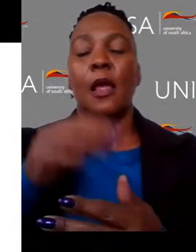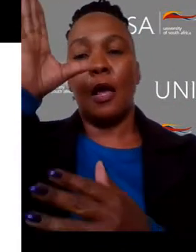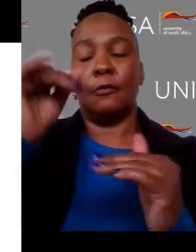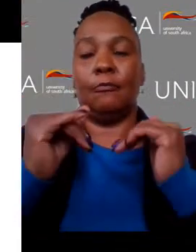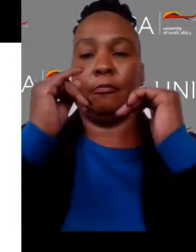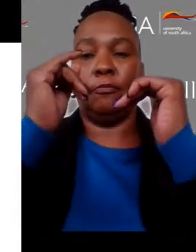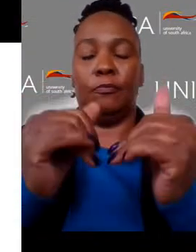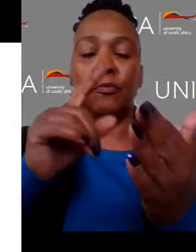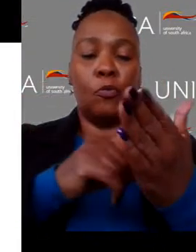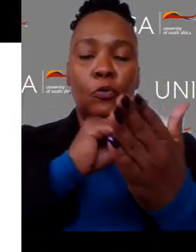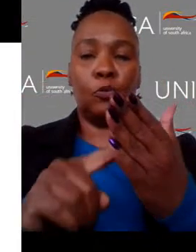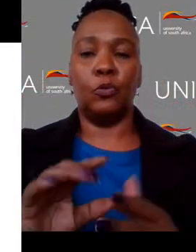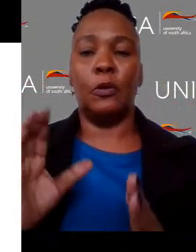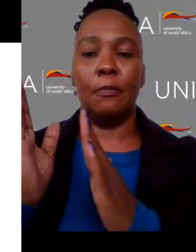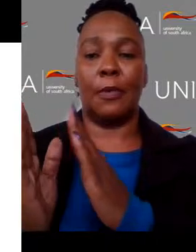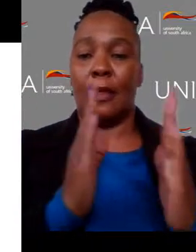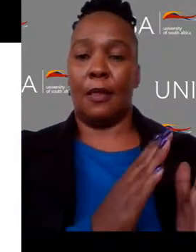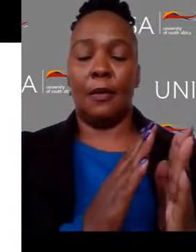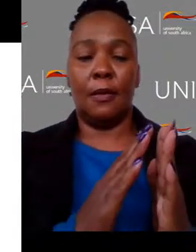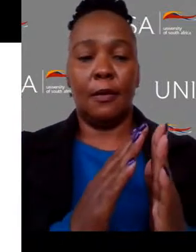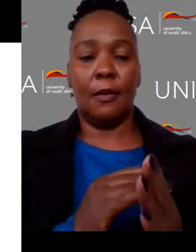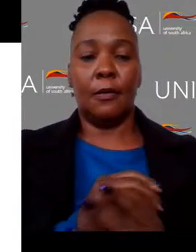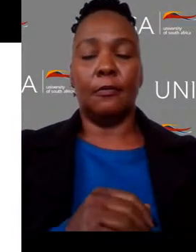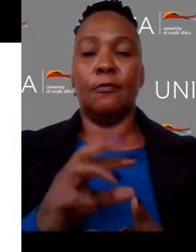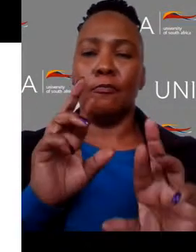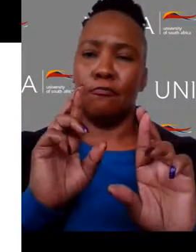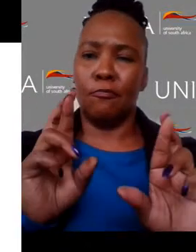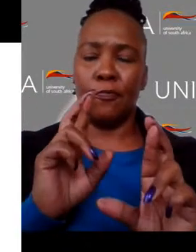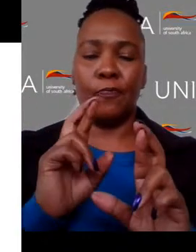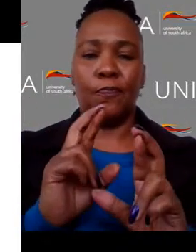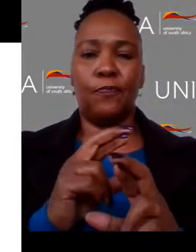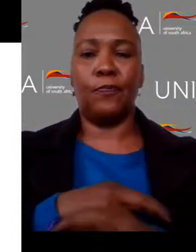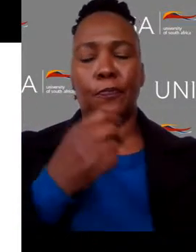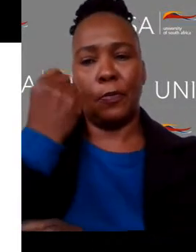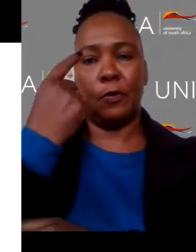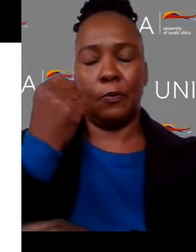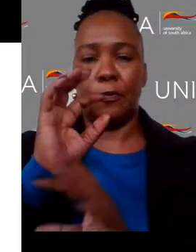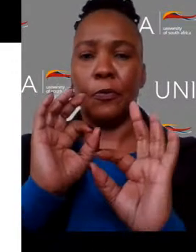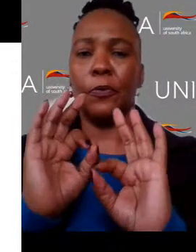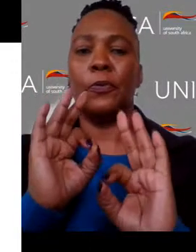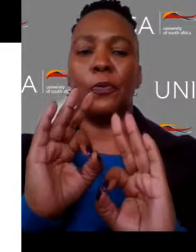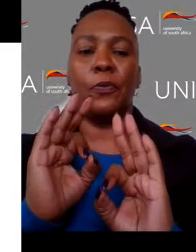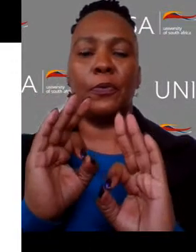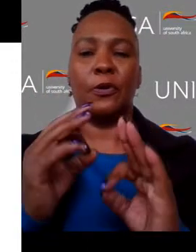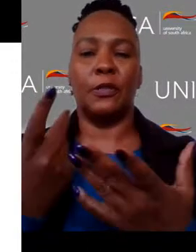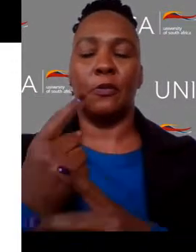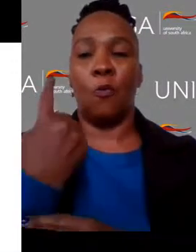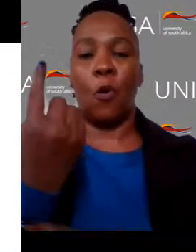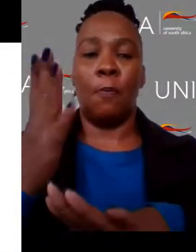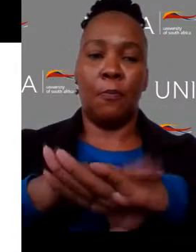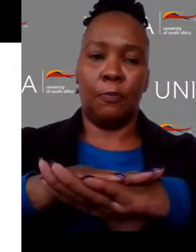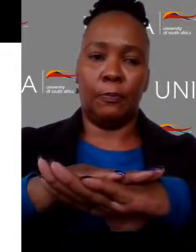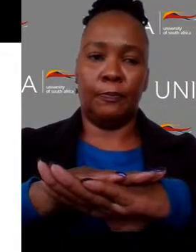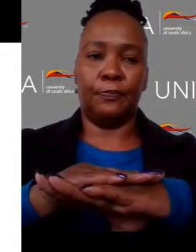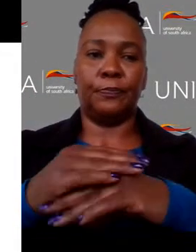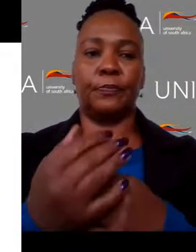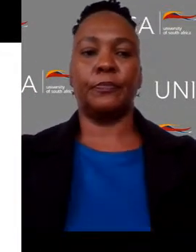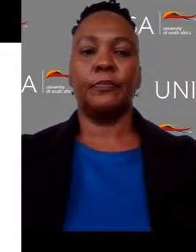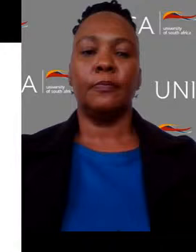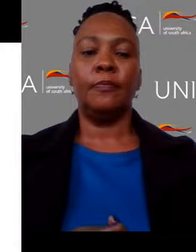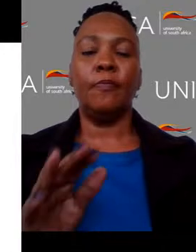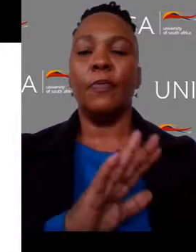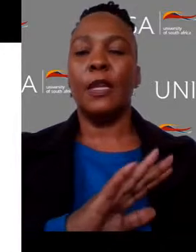behavior. So I hope we've given you a nice rundown, but there's one more.